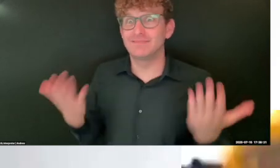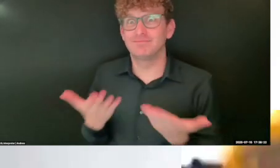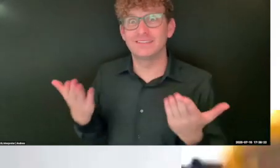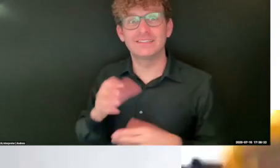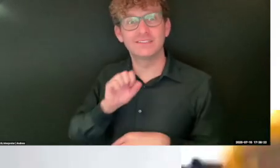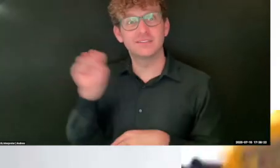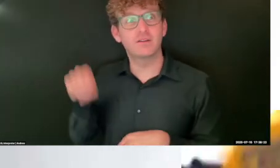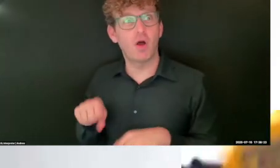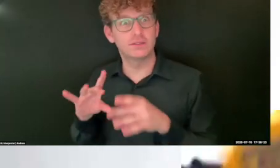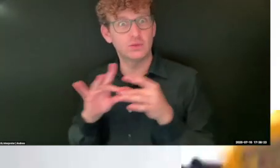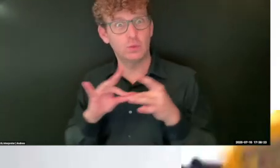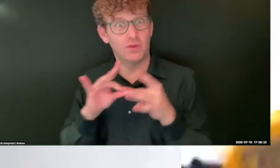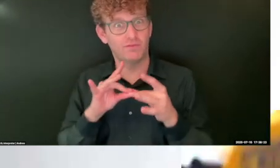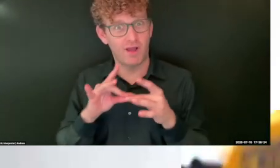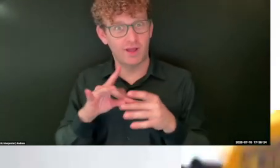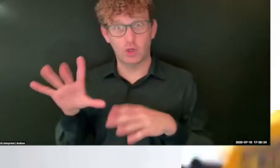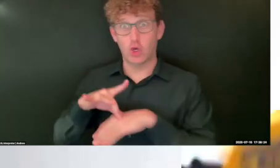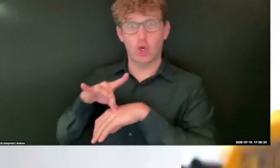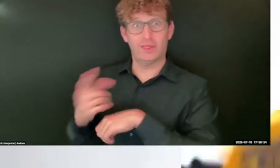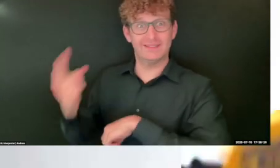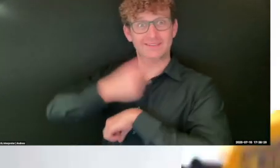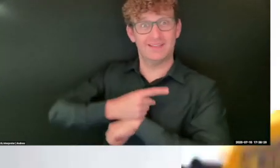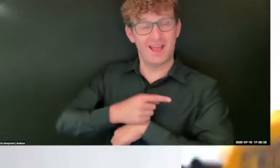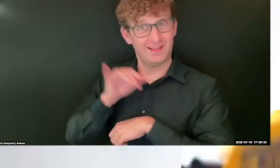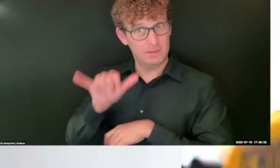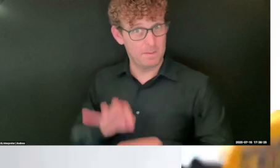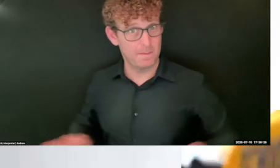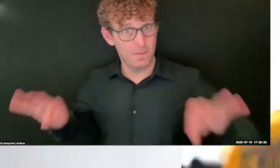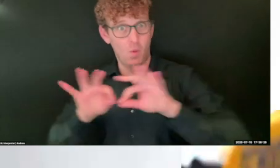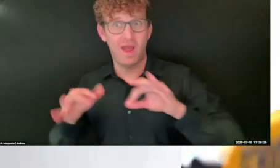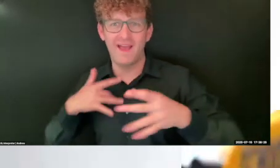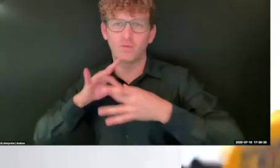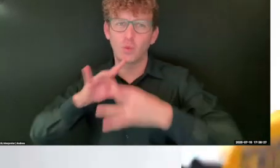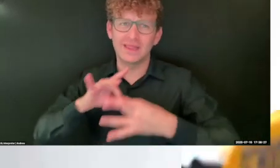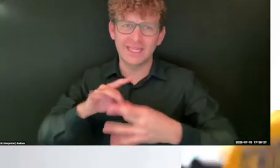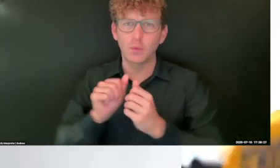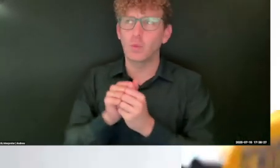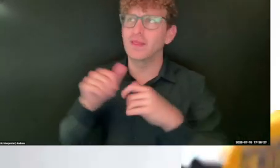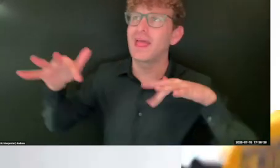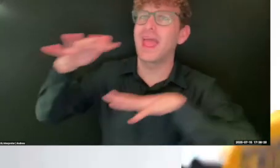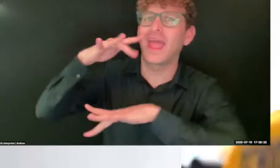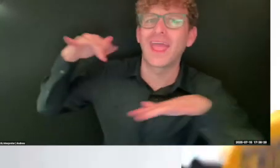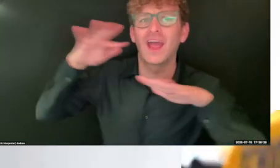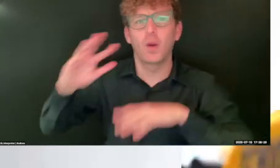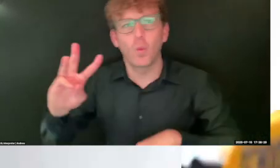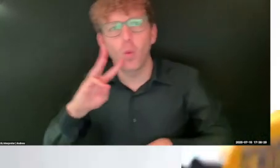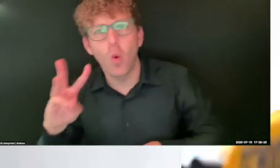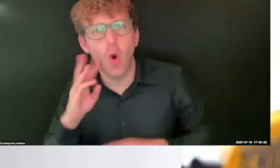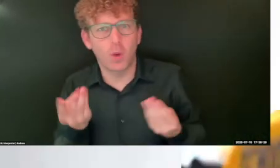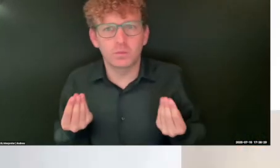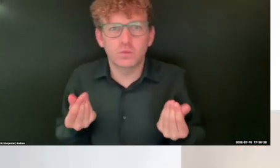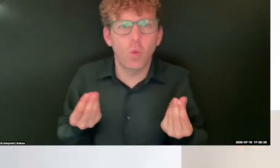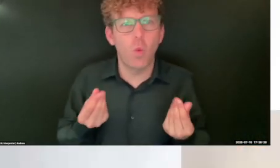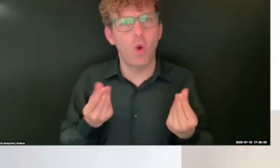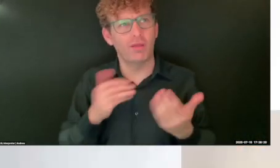have an incredible relationship with our air, our water, our soil here in the Central Valley because we produce the nation's food. That's